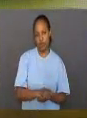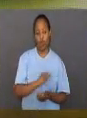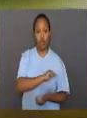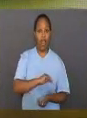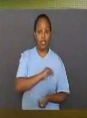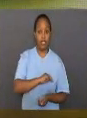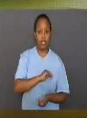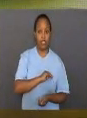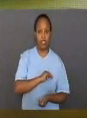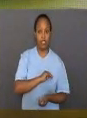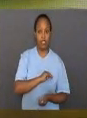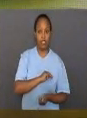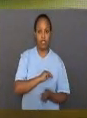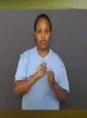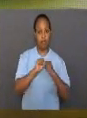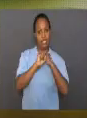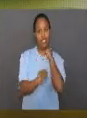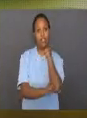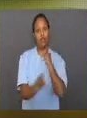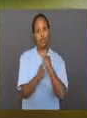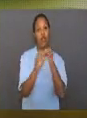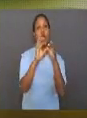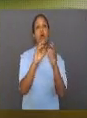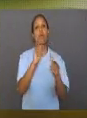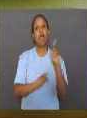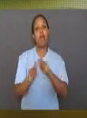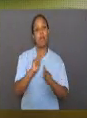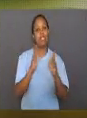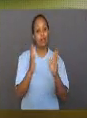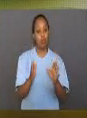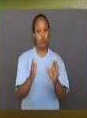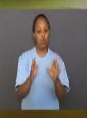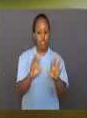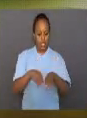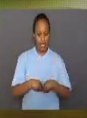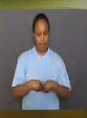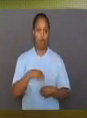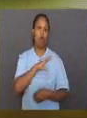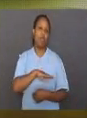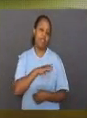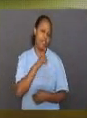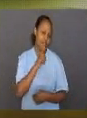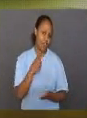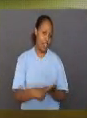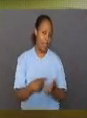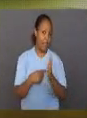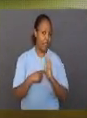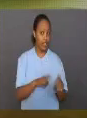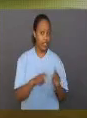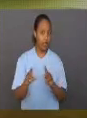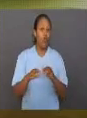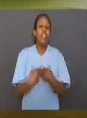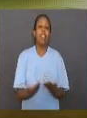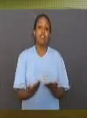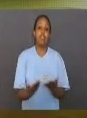Morality is based on a system of socially acceptable behavior that tells us how to